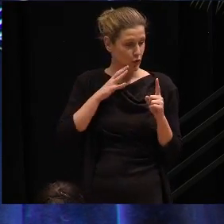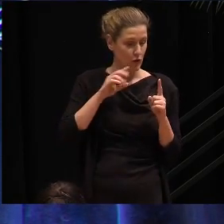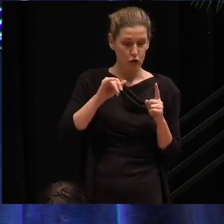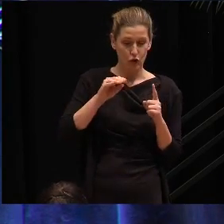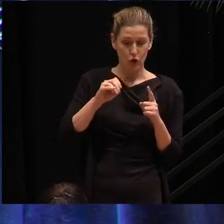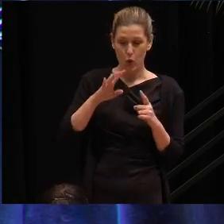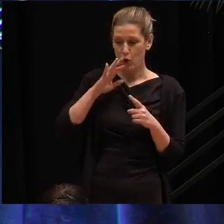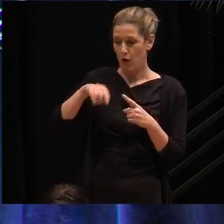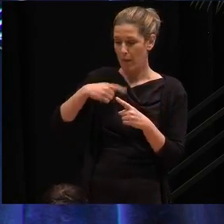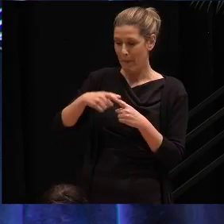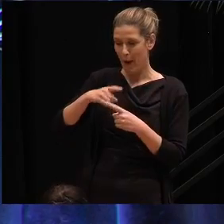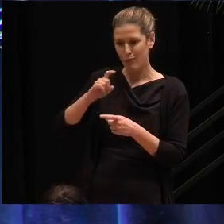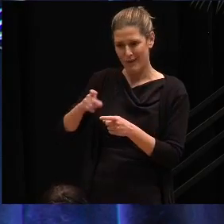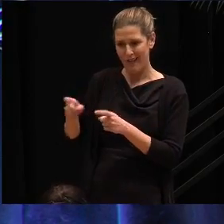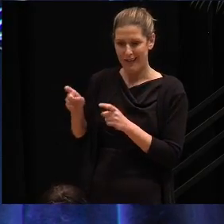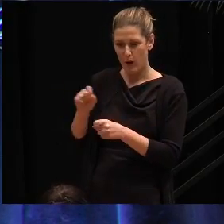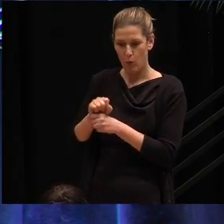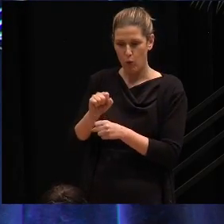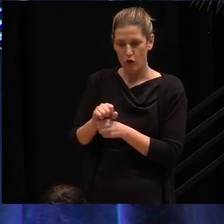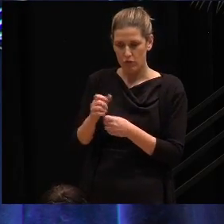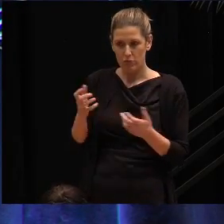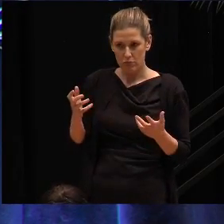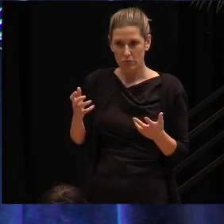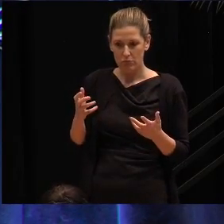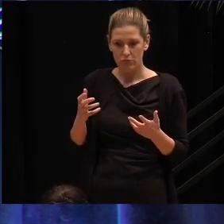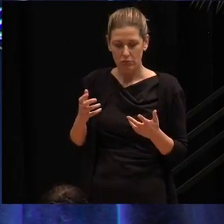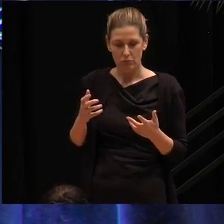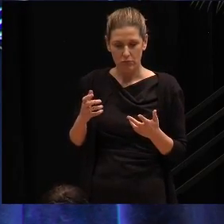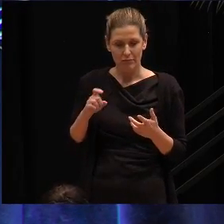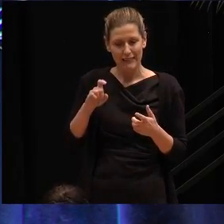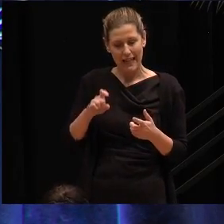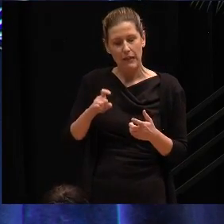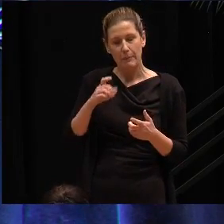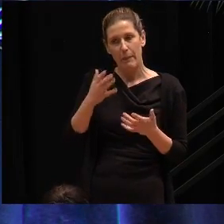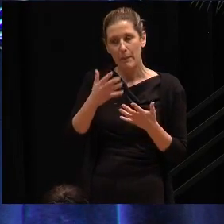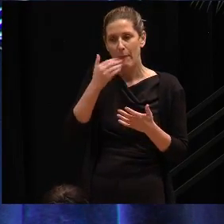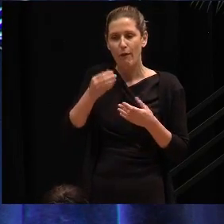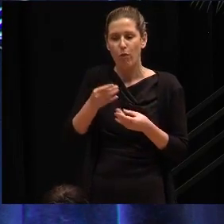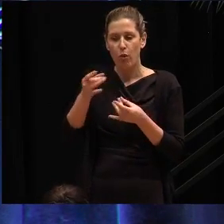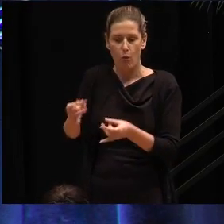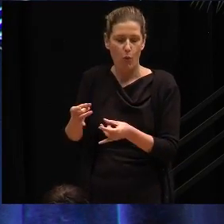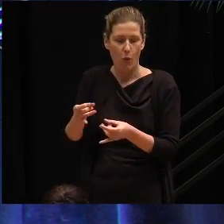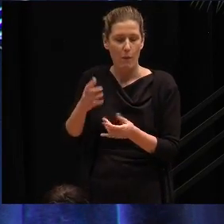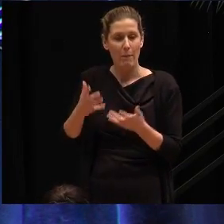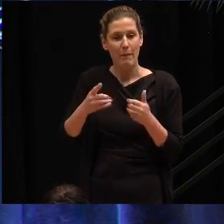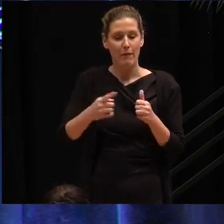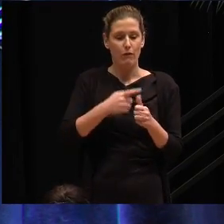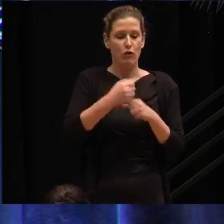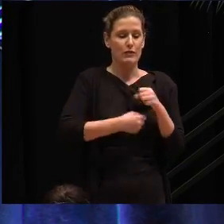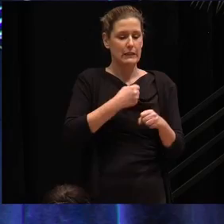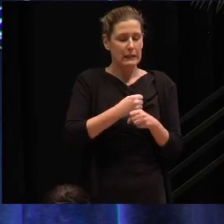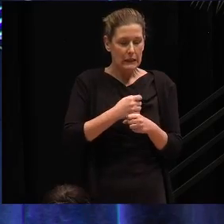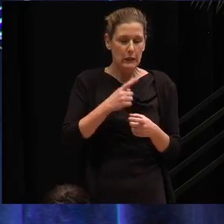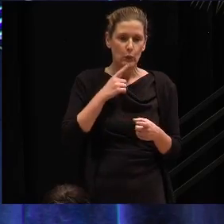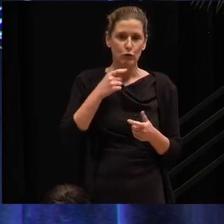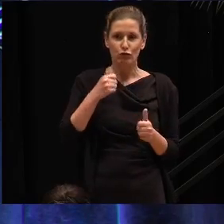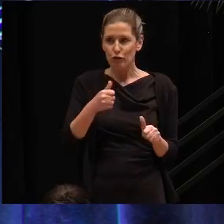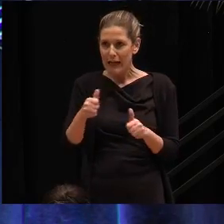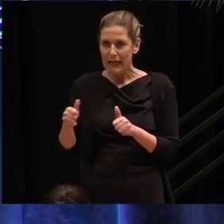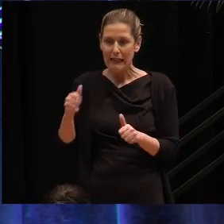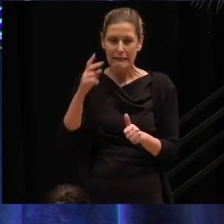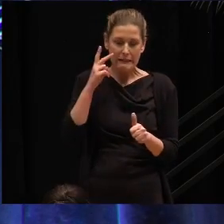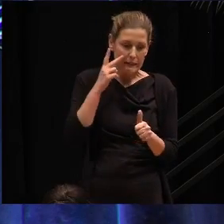about needs to flow a little bit better, maybe, and maybe the first year was a little experimental in